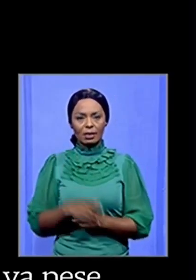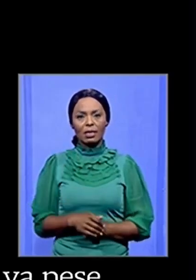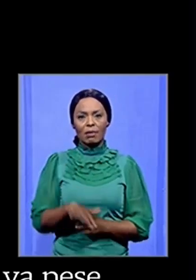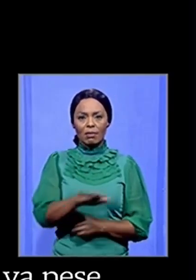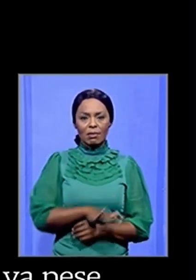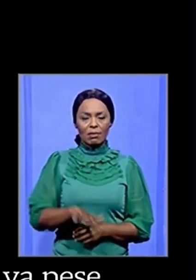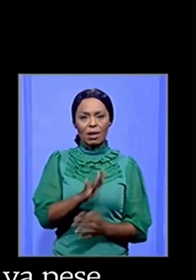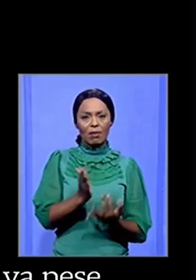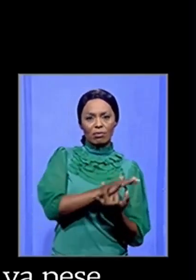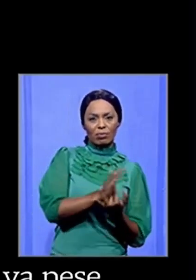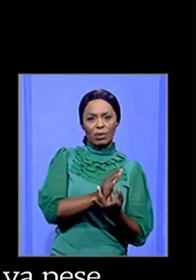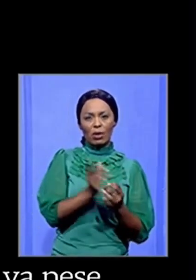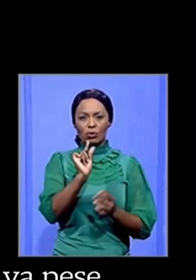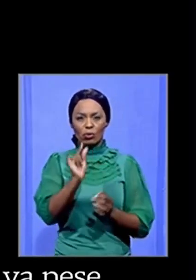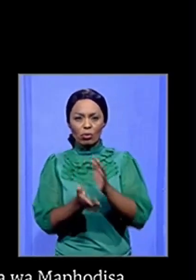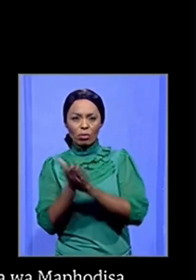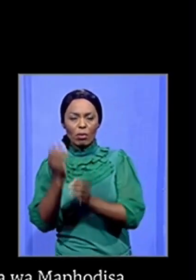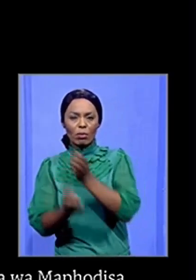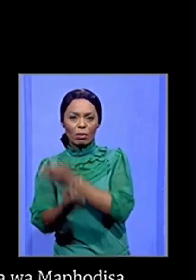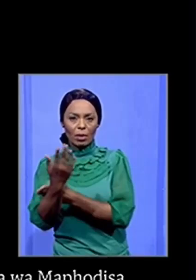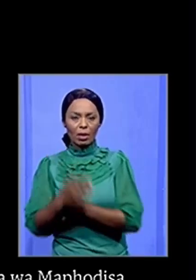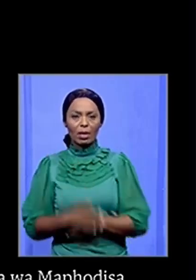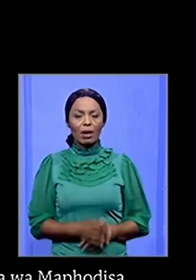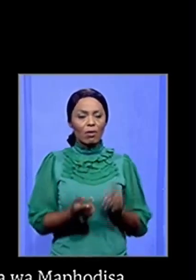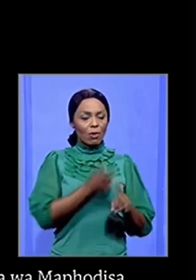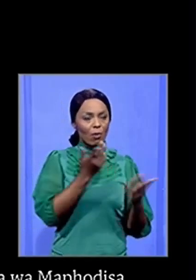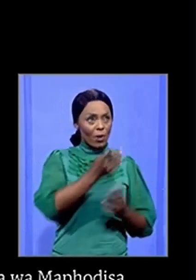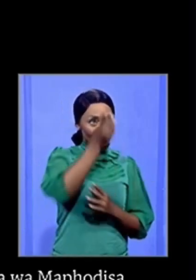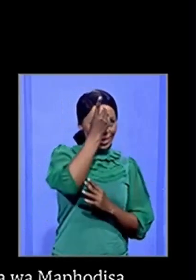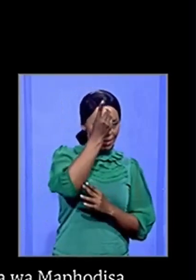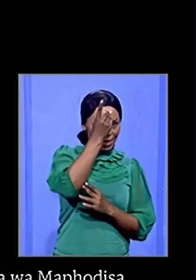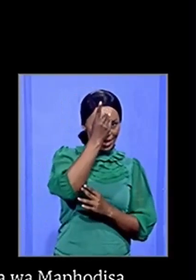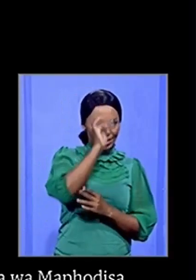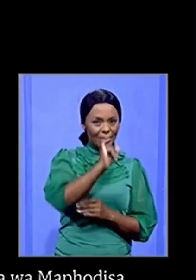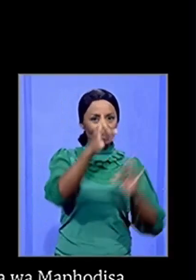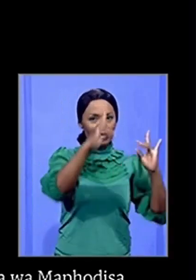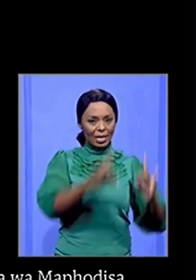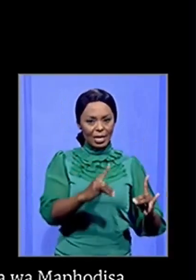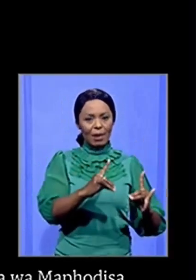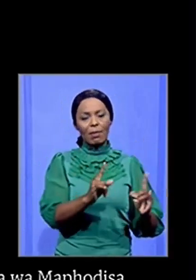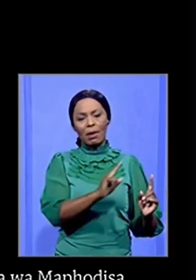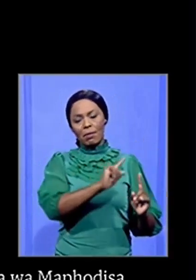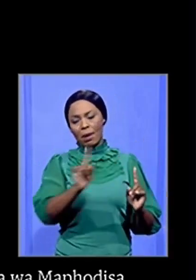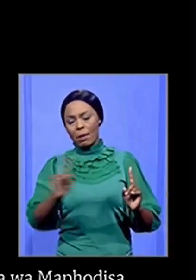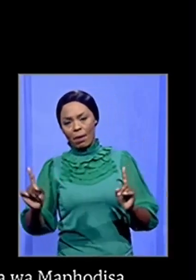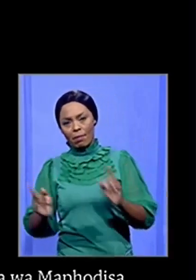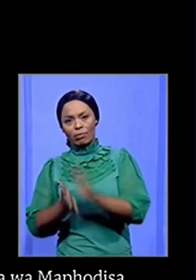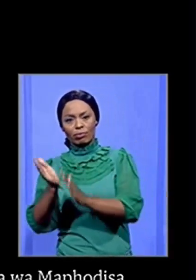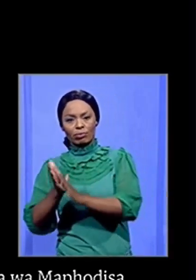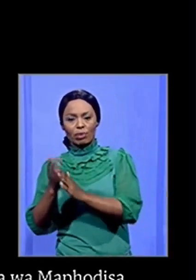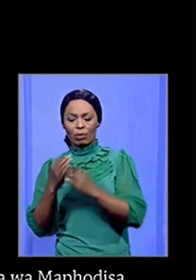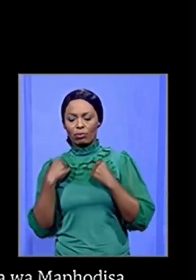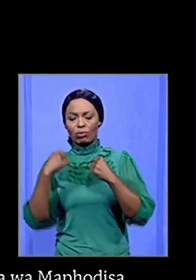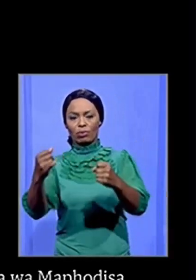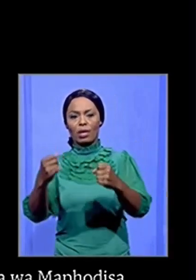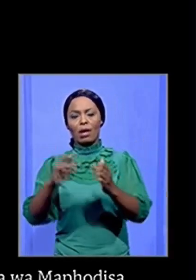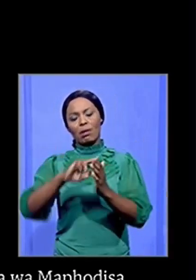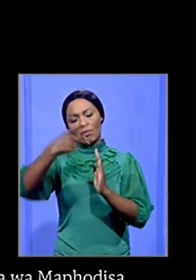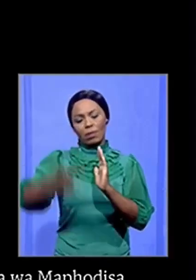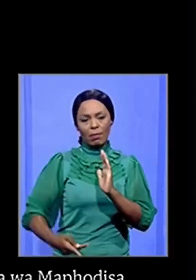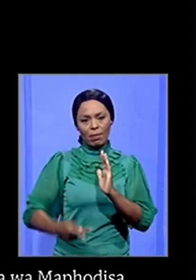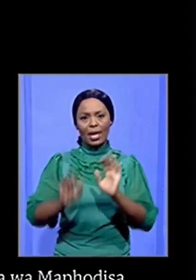the bus was traveling from the Moses Mabhida Stadium when it overturned. 8 people have so far been confirmed dead